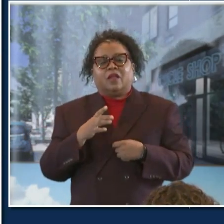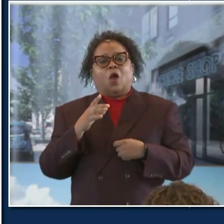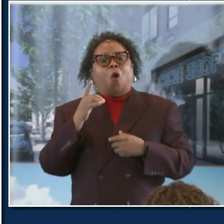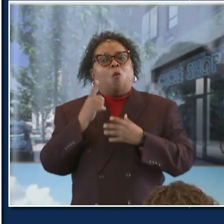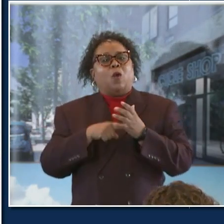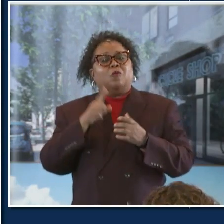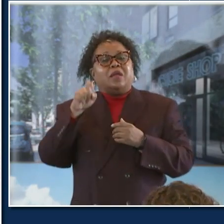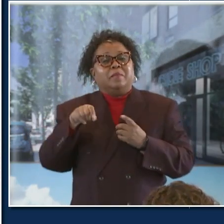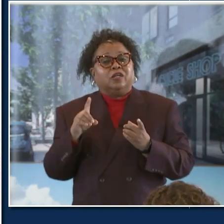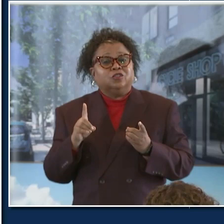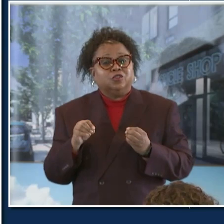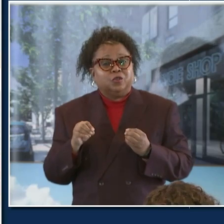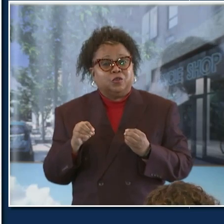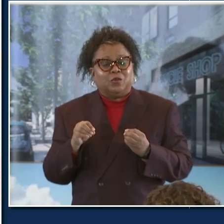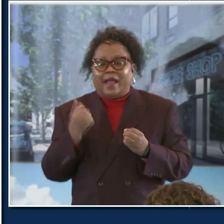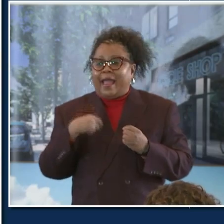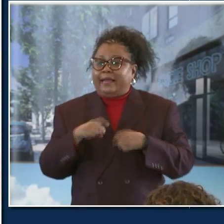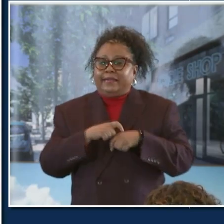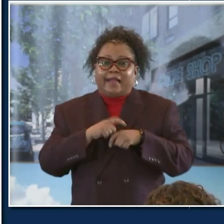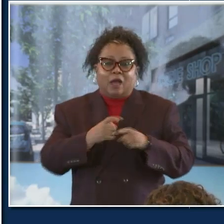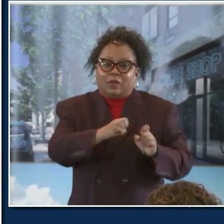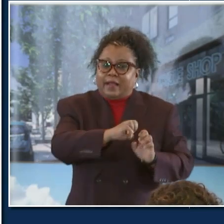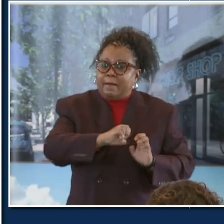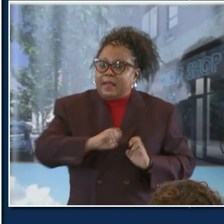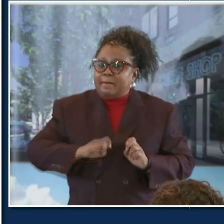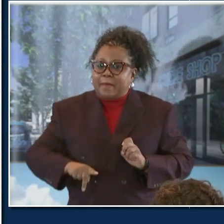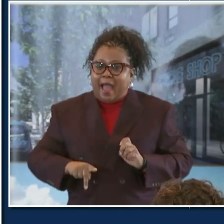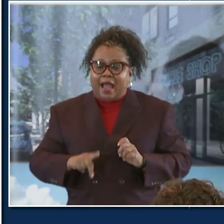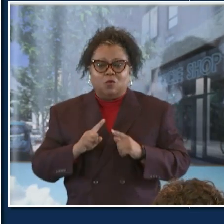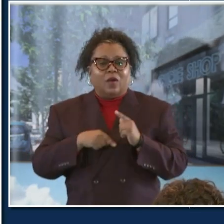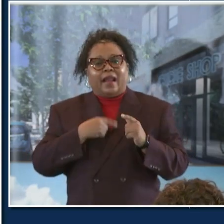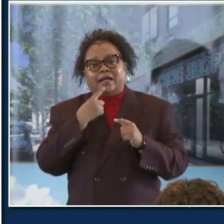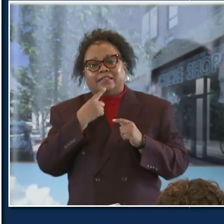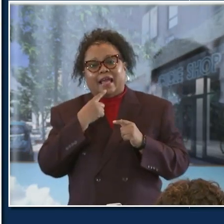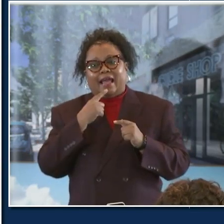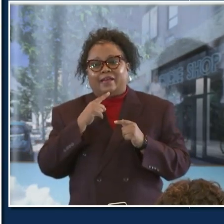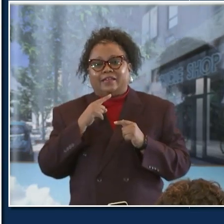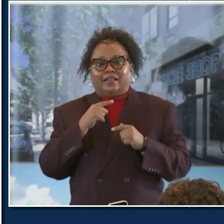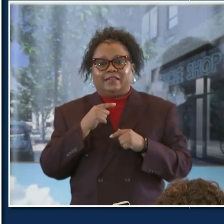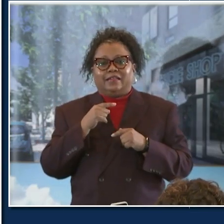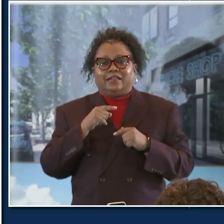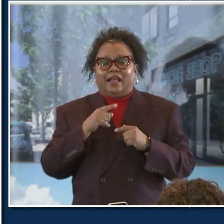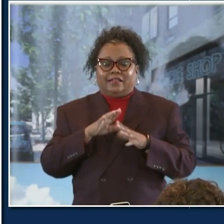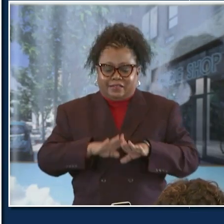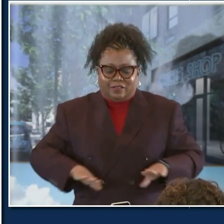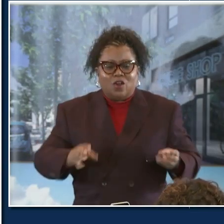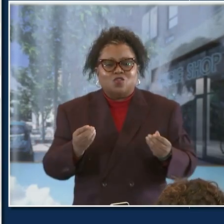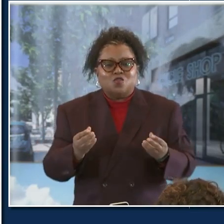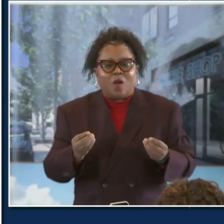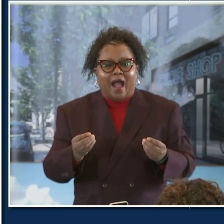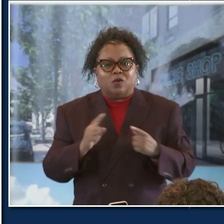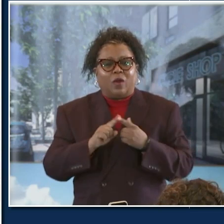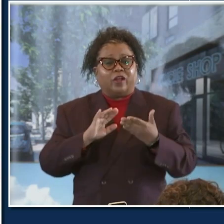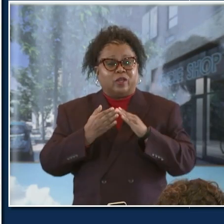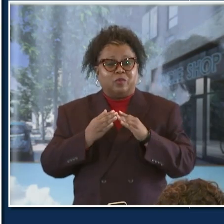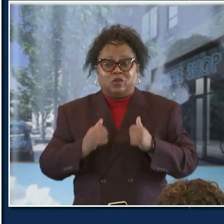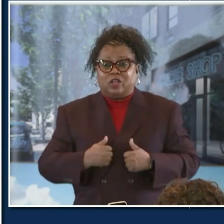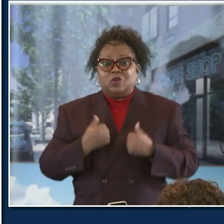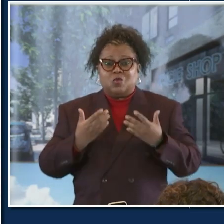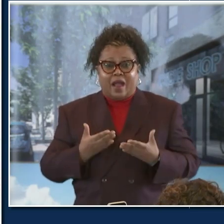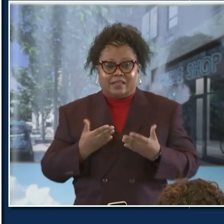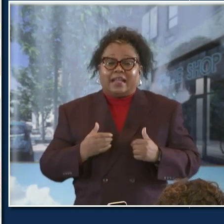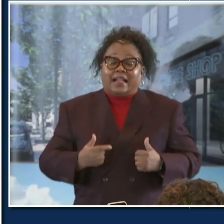What we must do anytime we're coming back on what I'll say is hallowed ground, ground where community